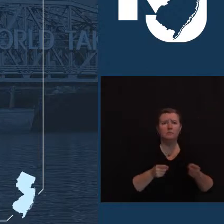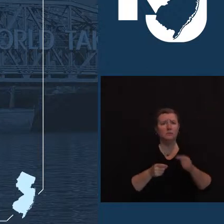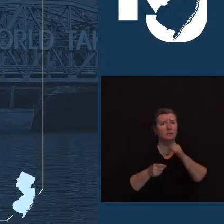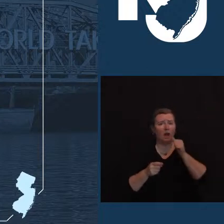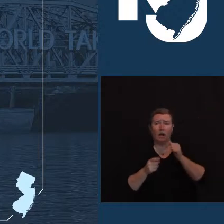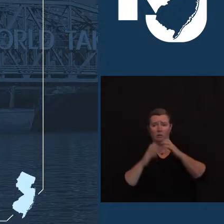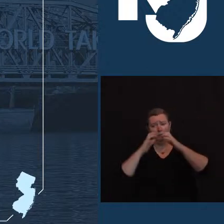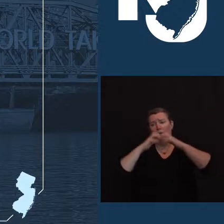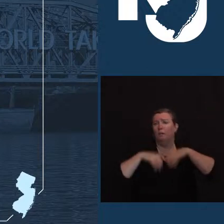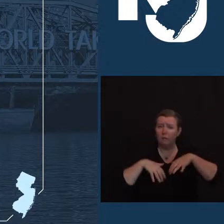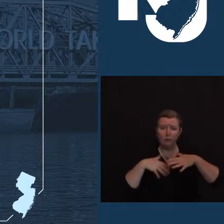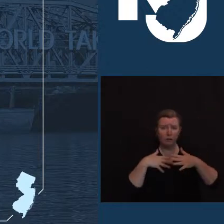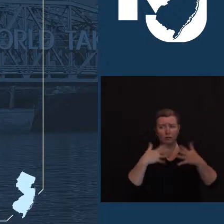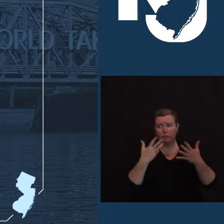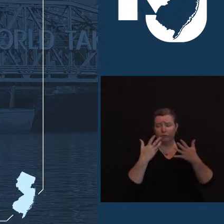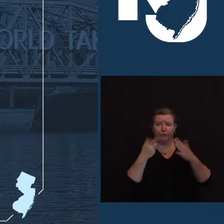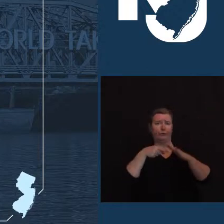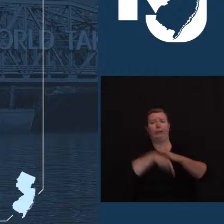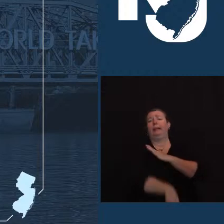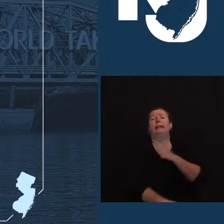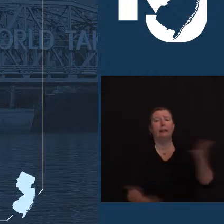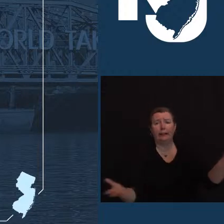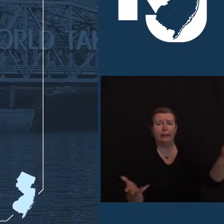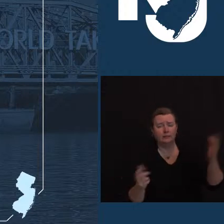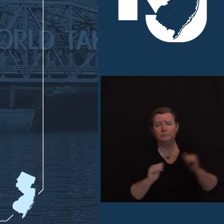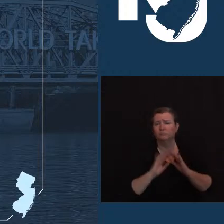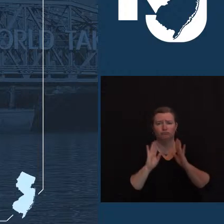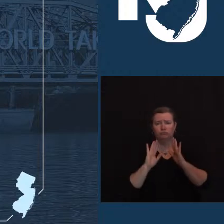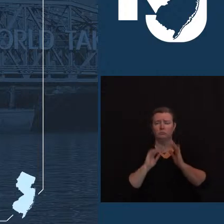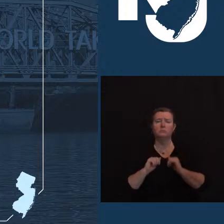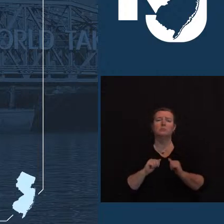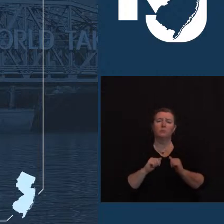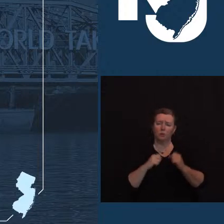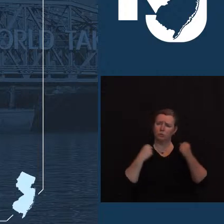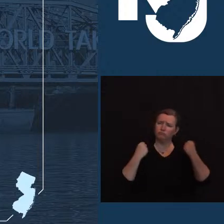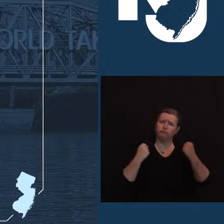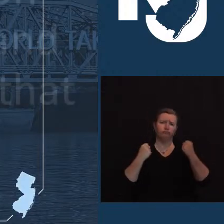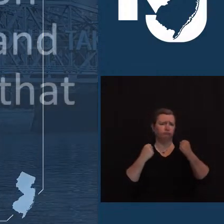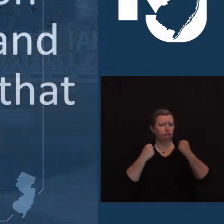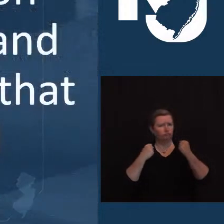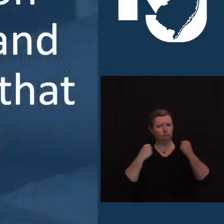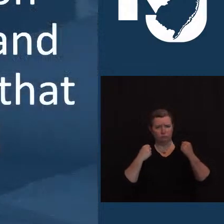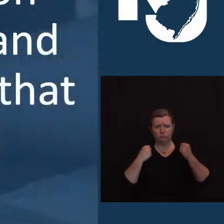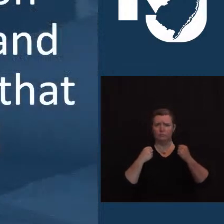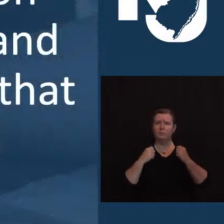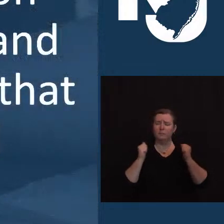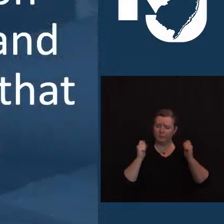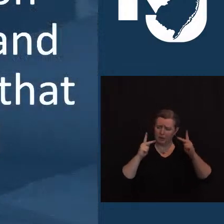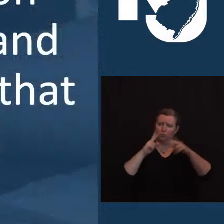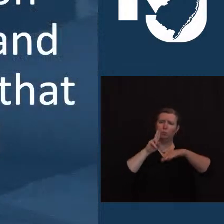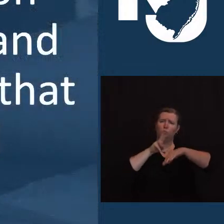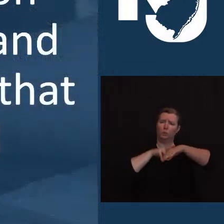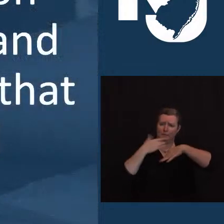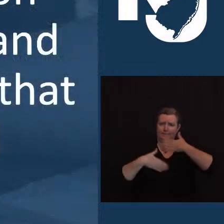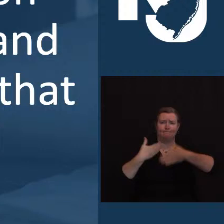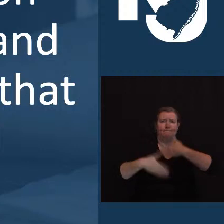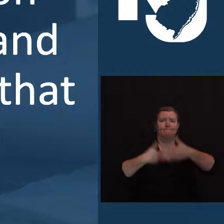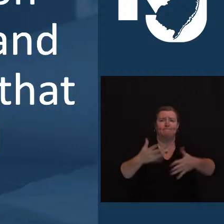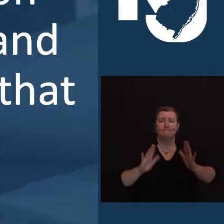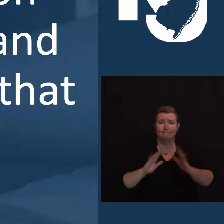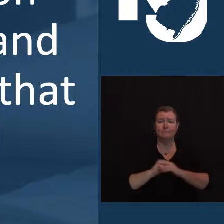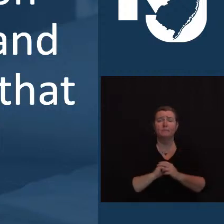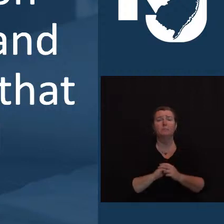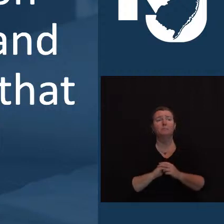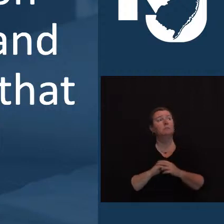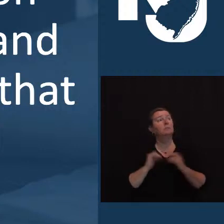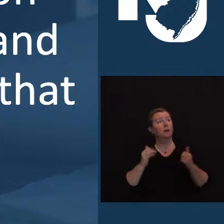And today we have, thank God, at long last, a strong recovery underway. Next up, as the majority